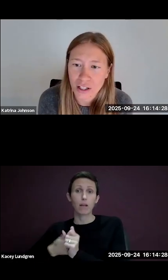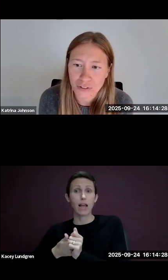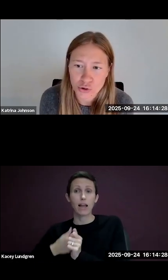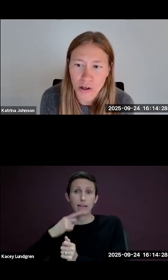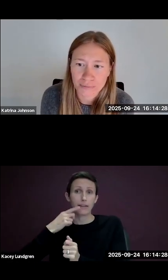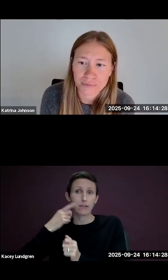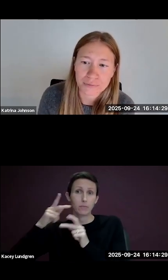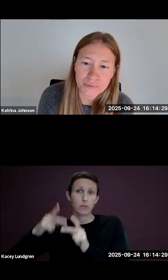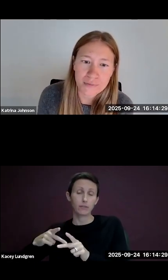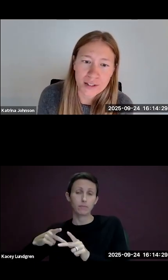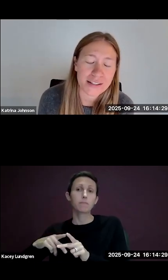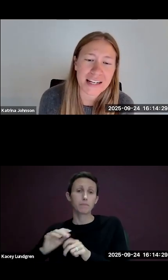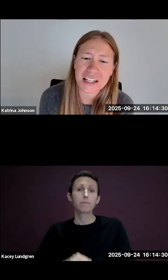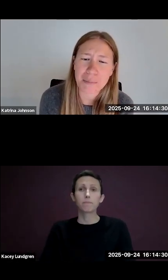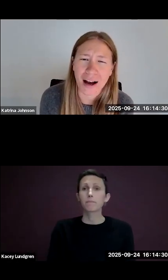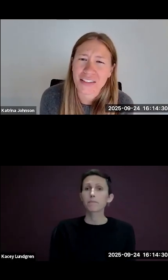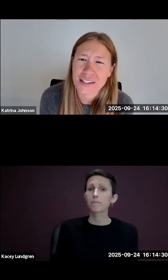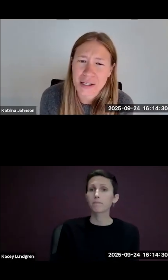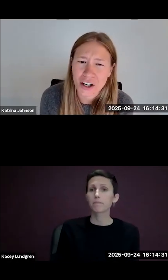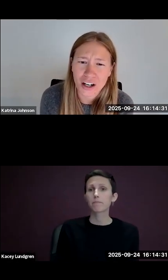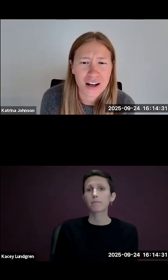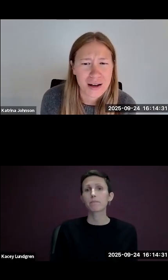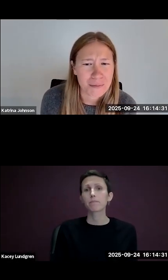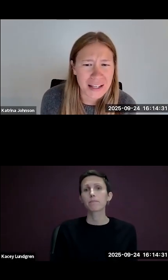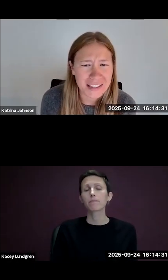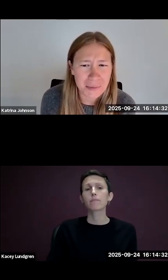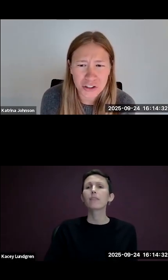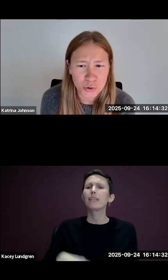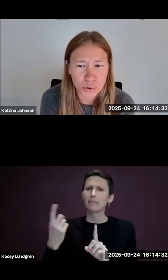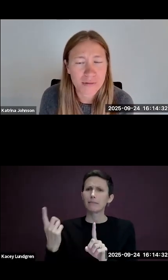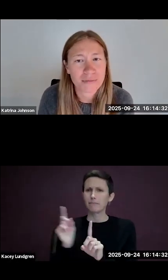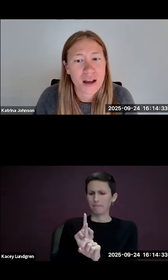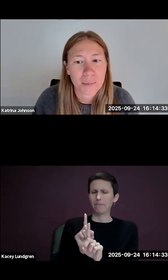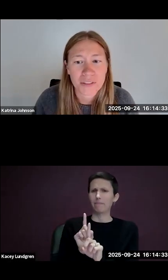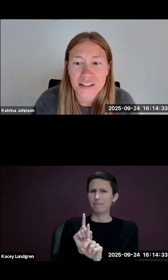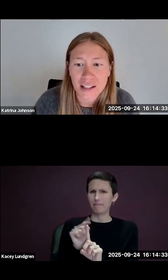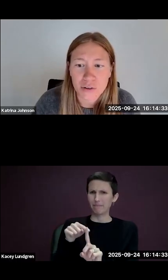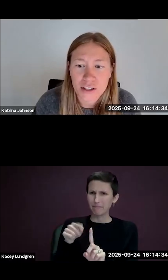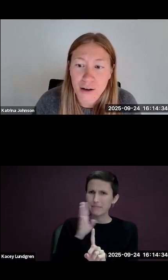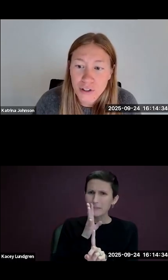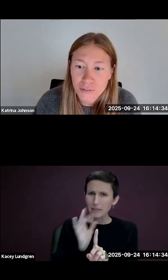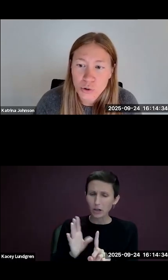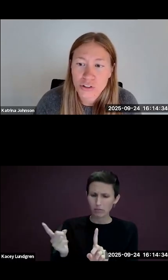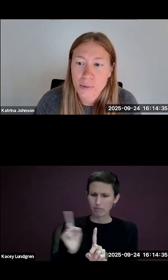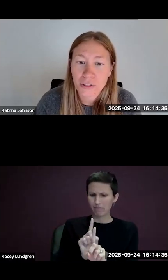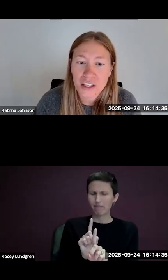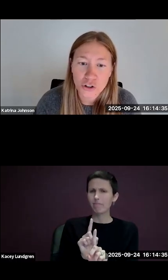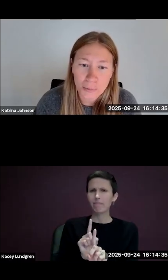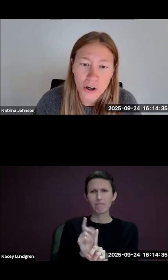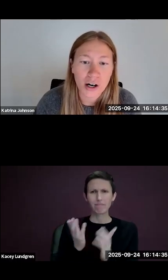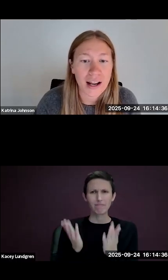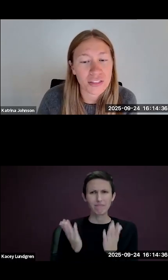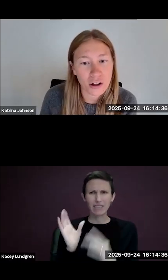of the hearing individual. Standing behind the speaker may seem unusual, but this allows the deaf individual to